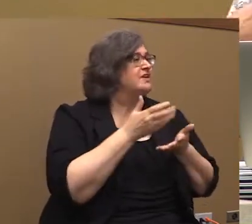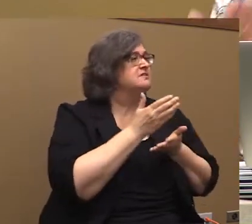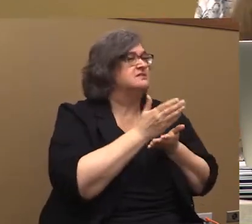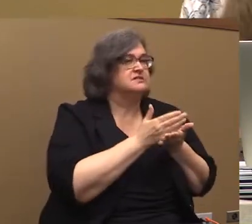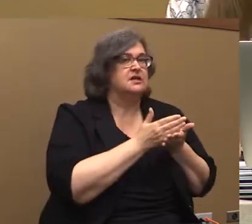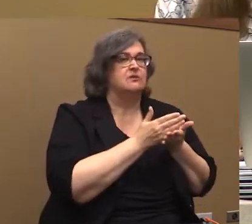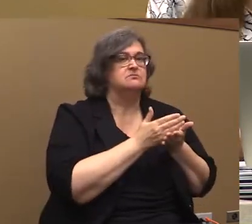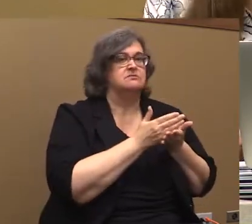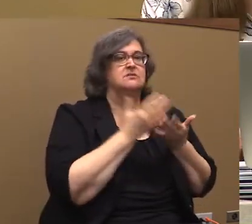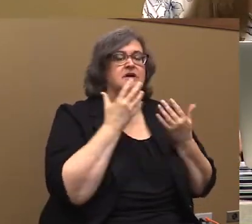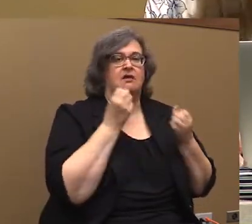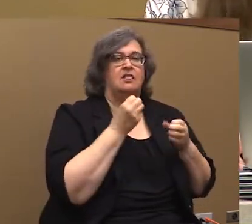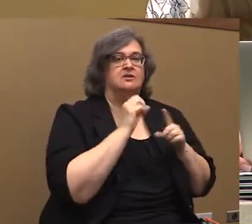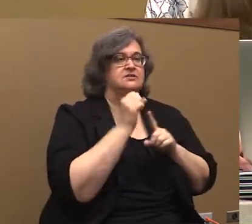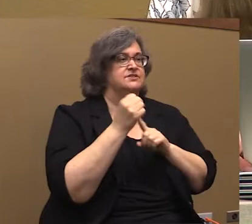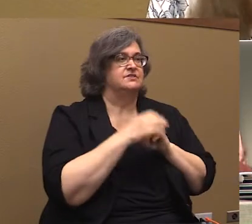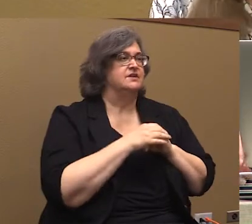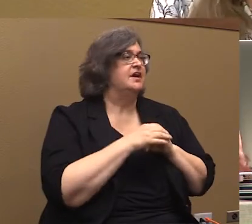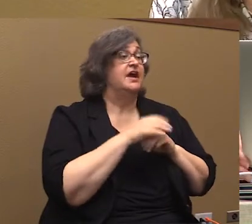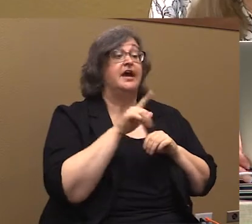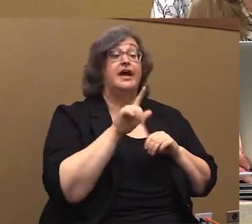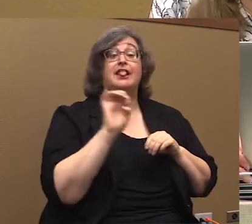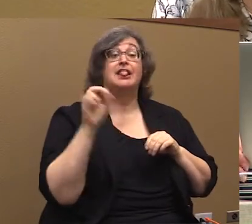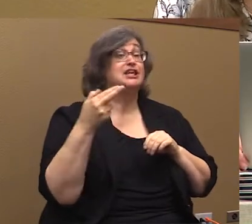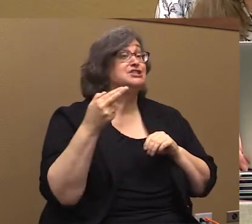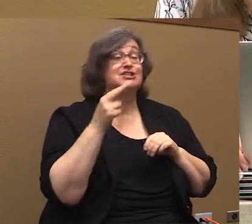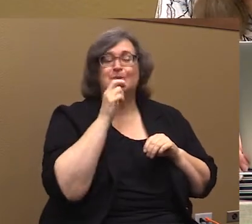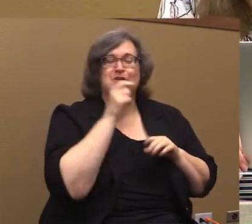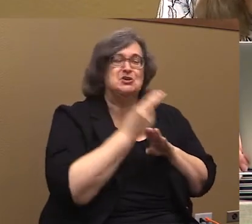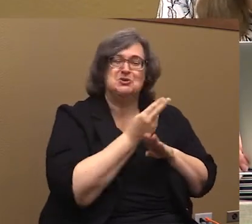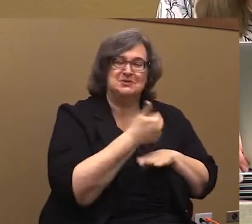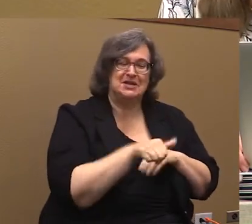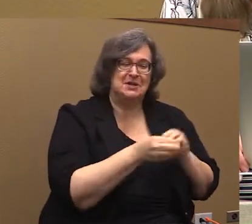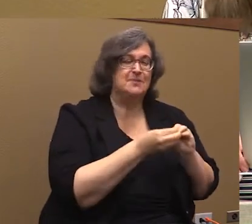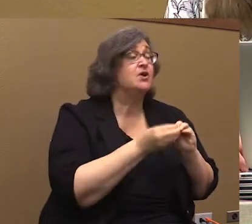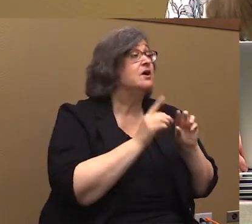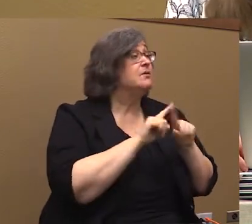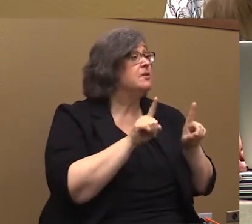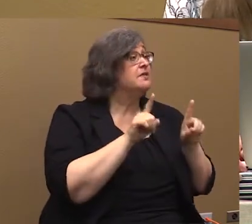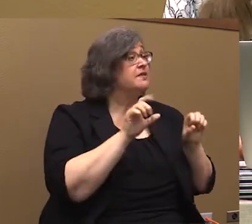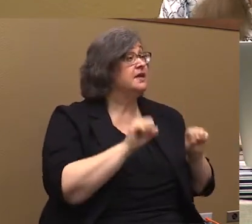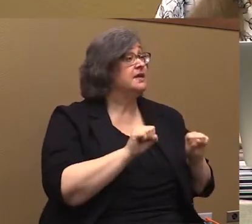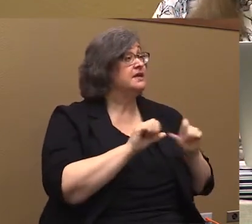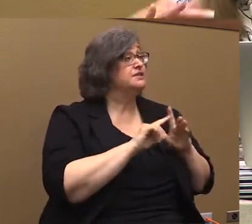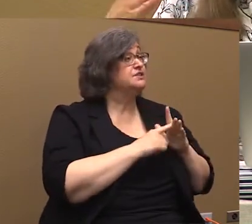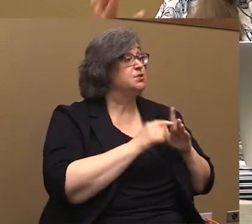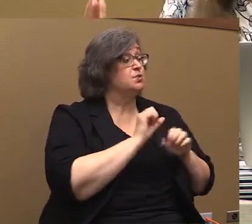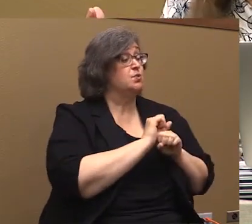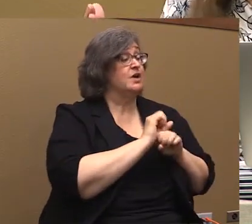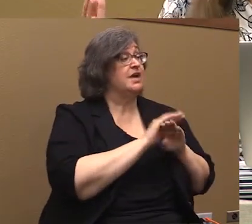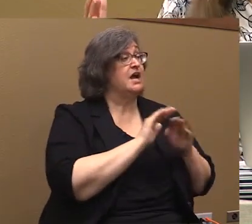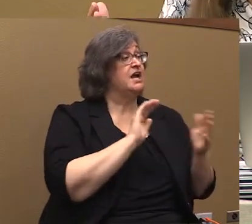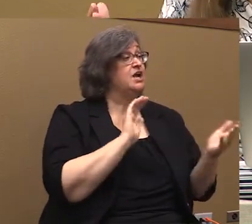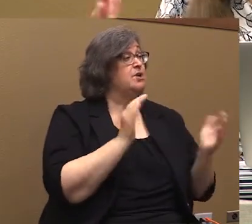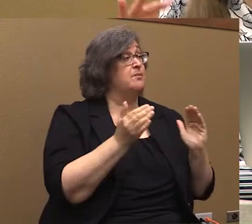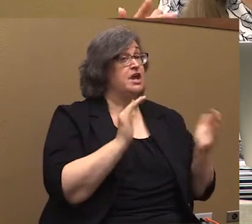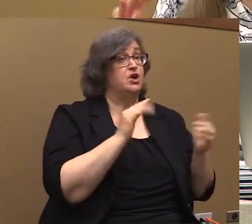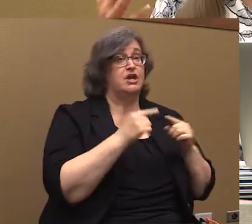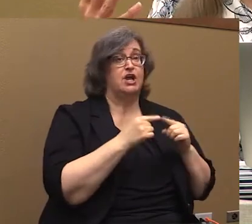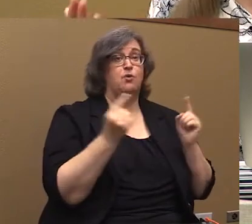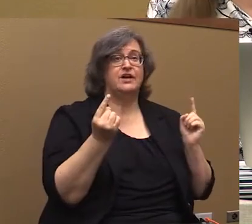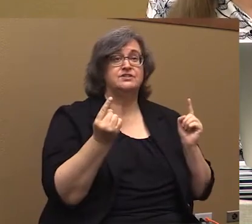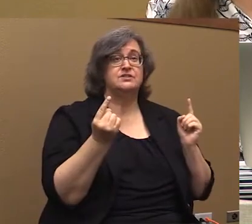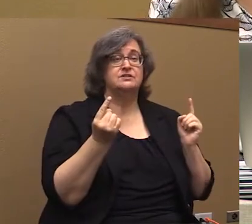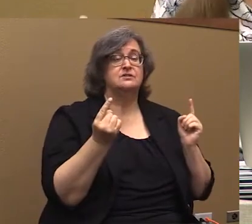here of how to treat some medical conditions, and leeching is not popular anymore. But they're able to then